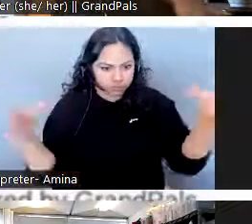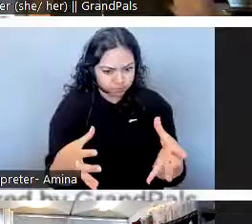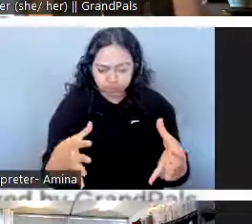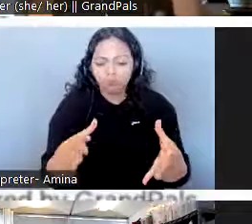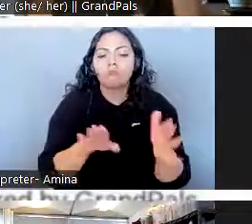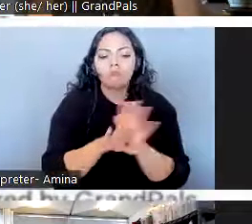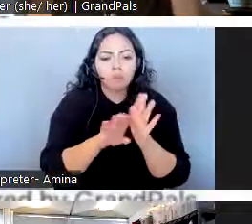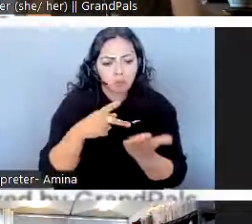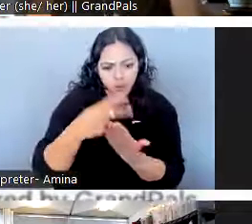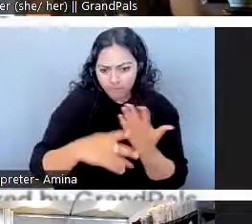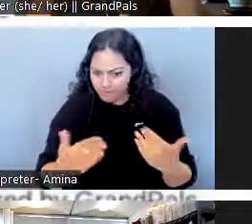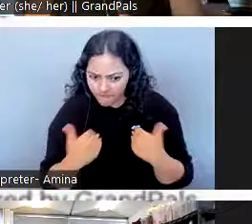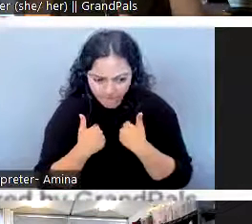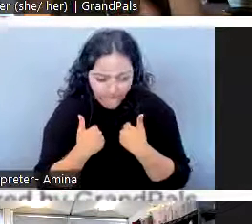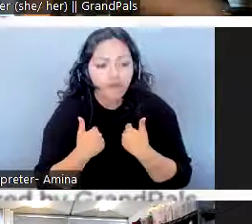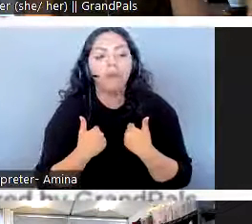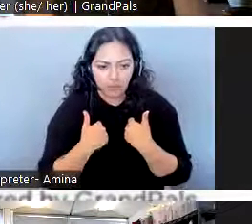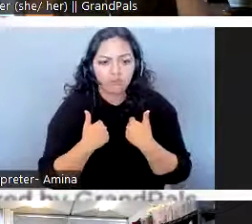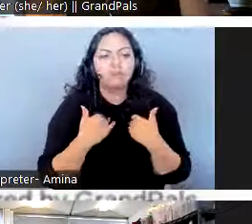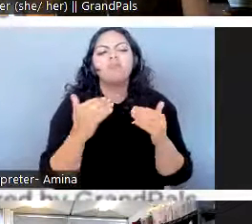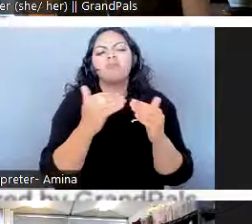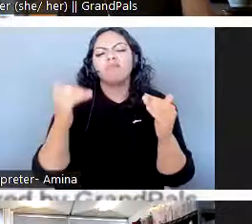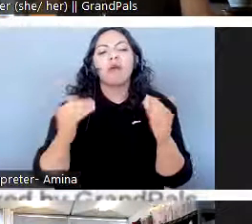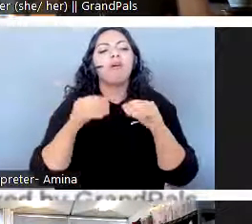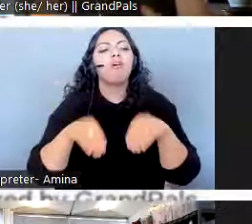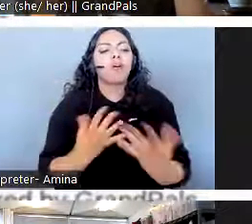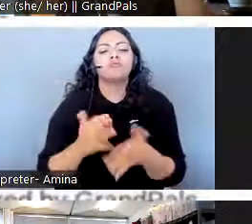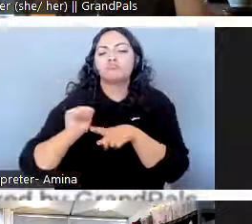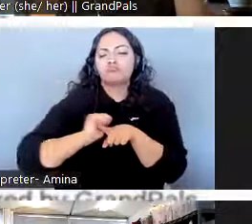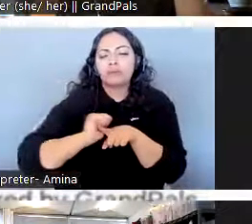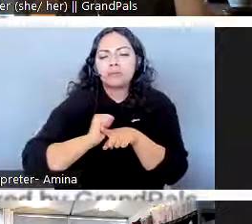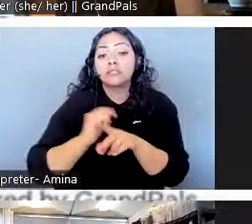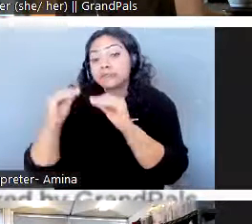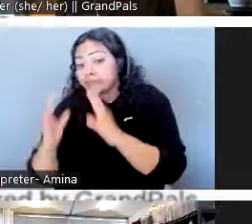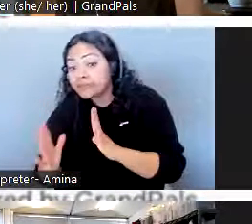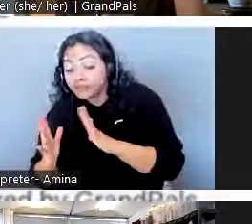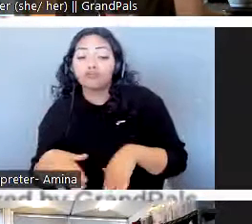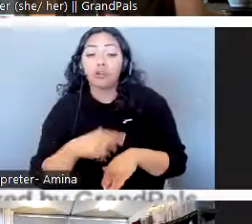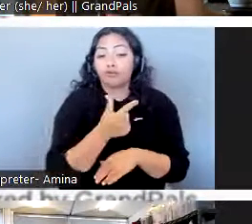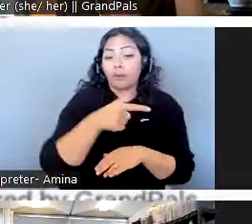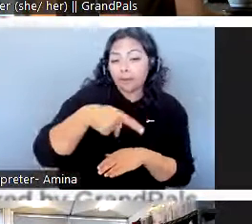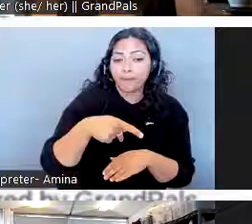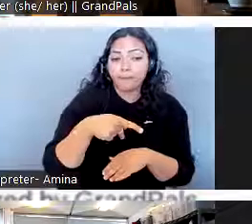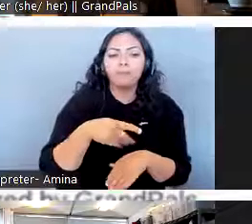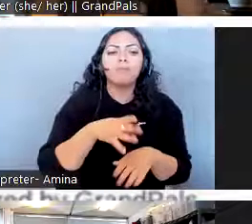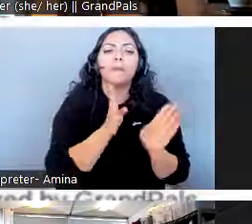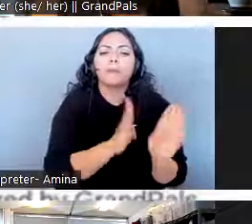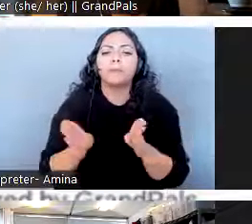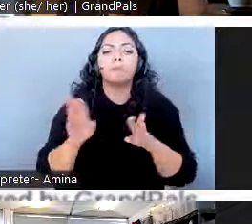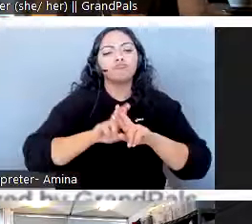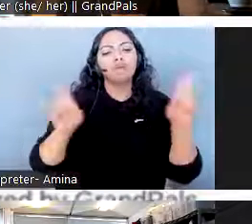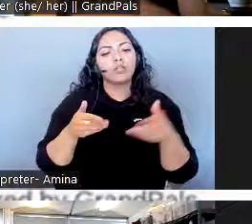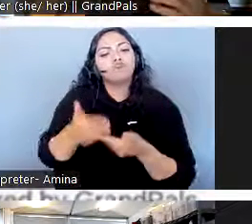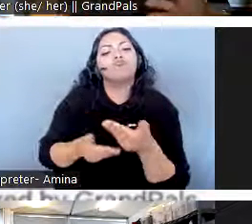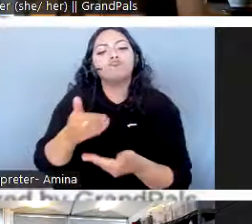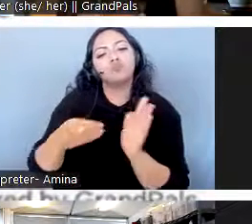program. We offer training so that both the teachers and the GrandPals are equipped and prepared to participate in